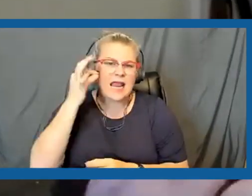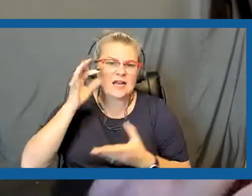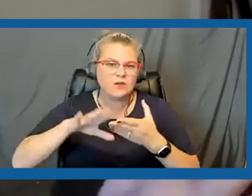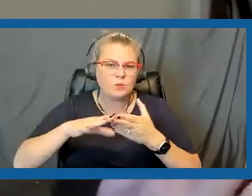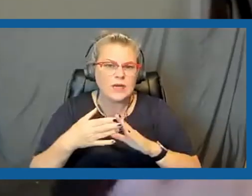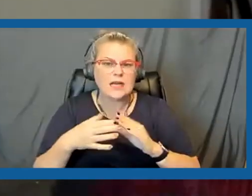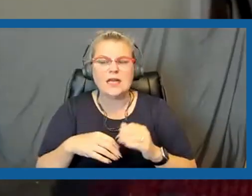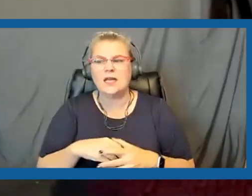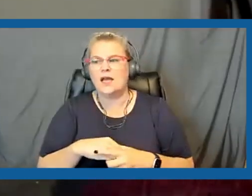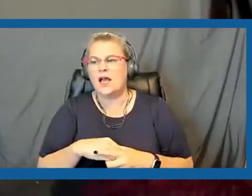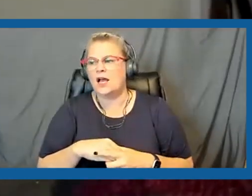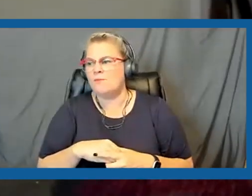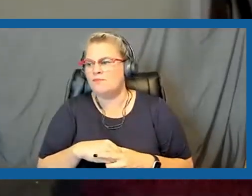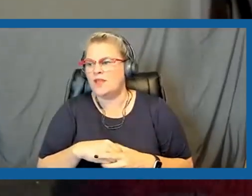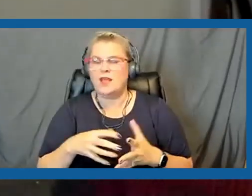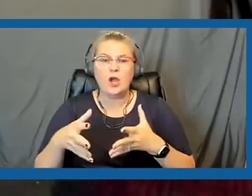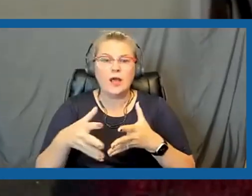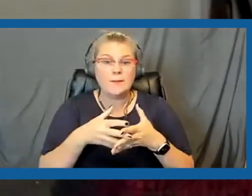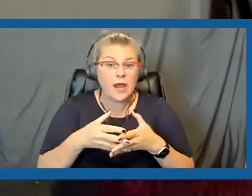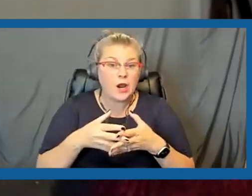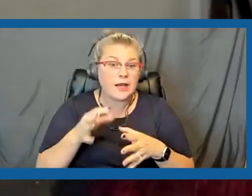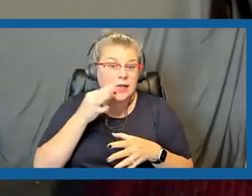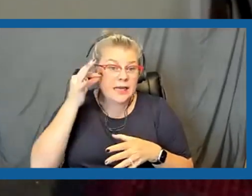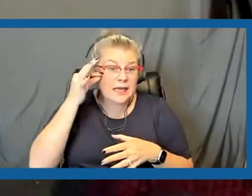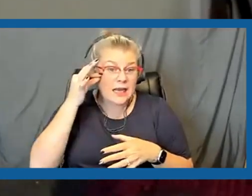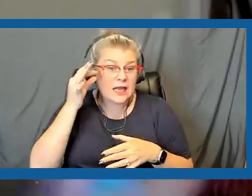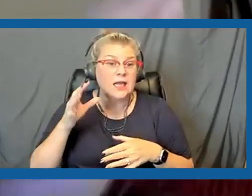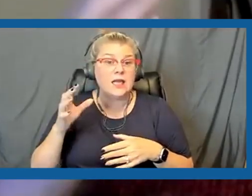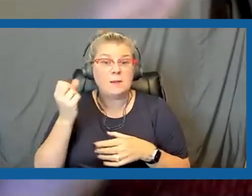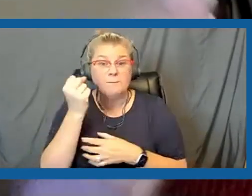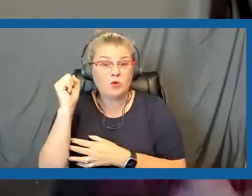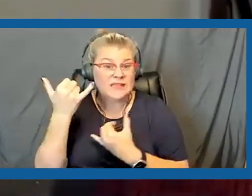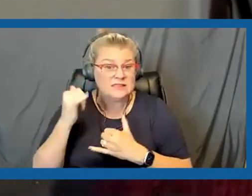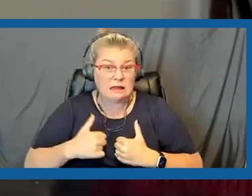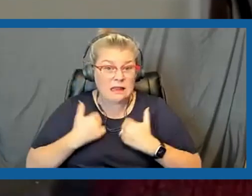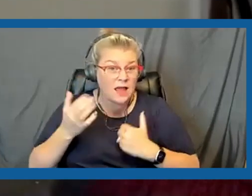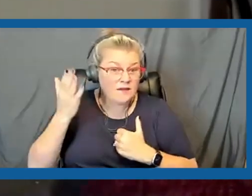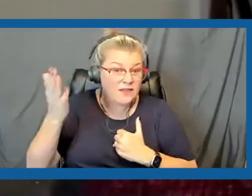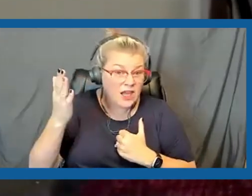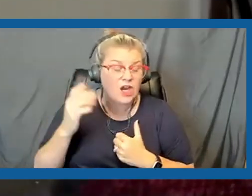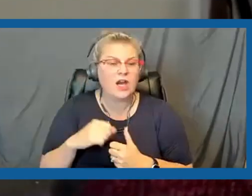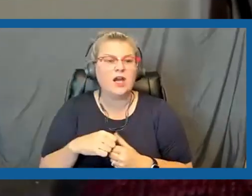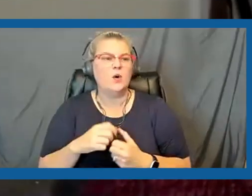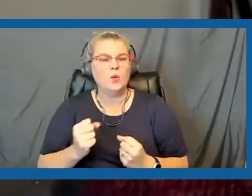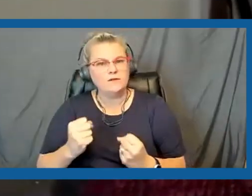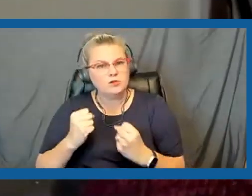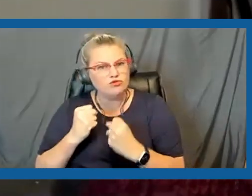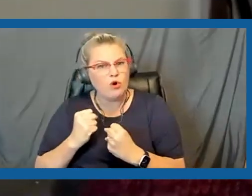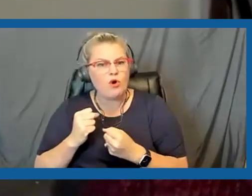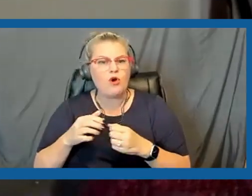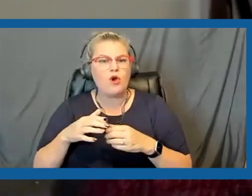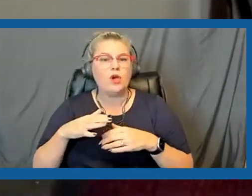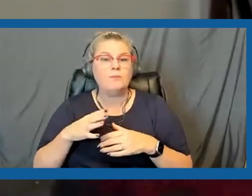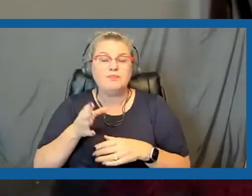where there's, you know, the American Indian movement still kind of alive up there. You have a very strong urban